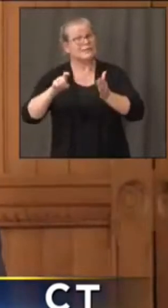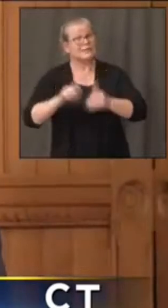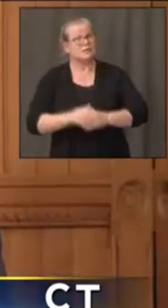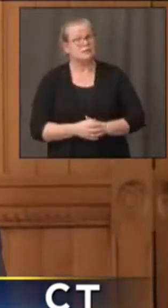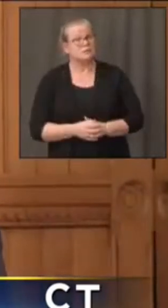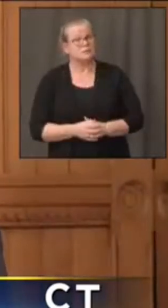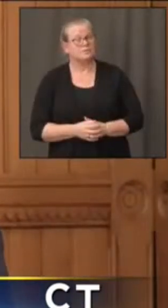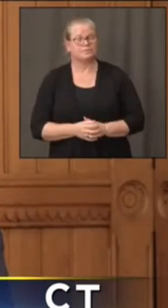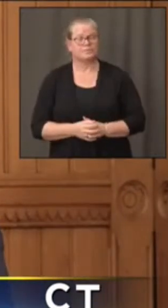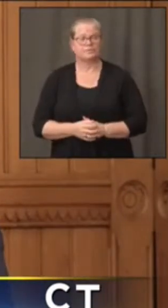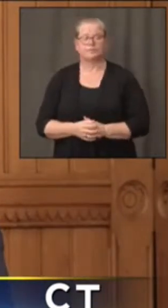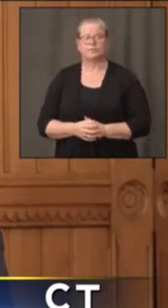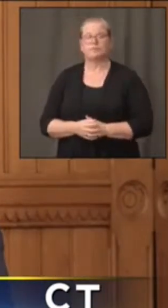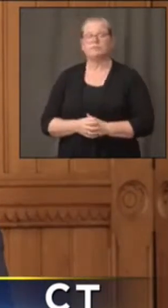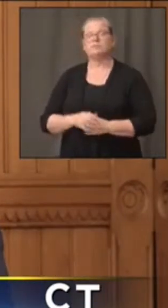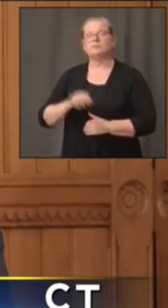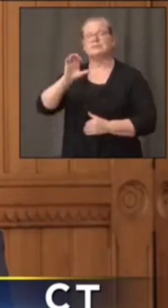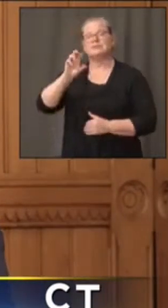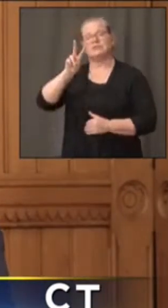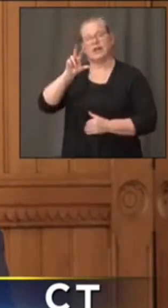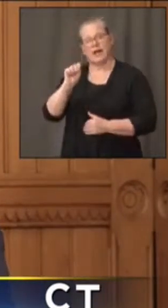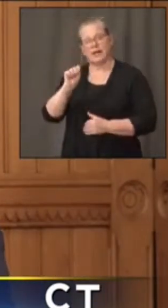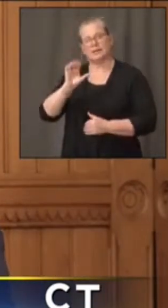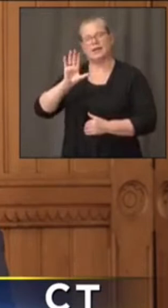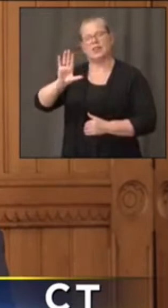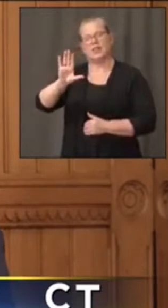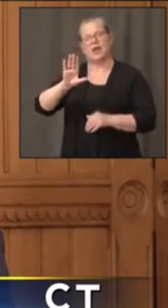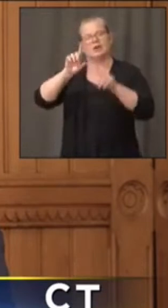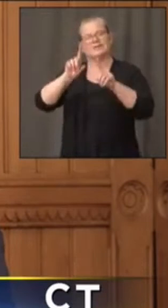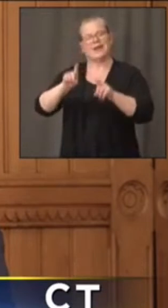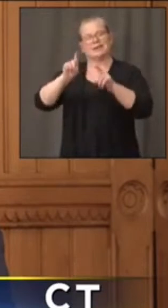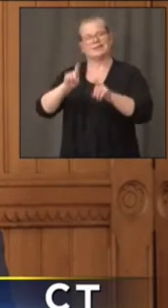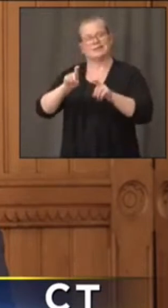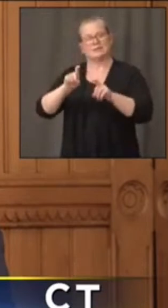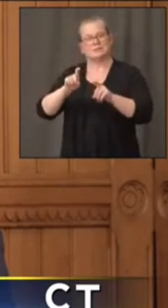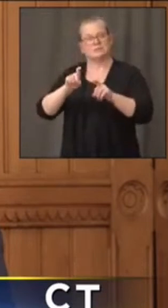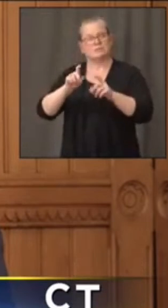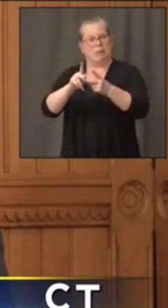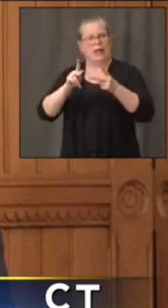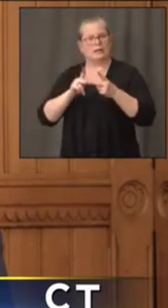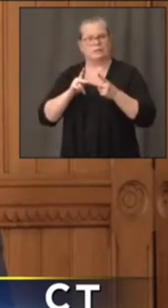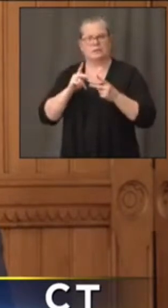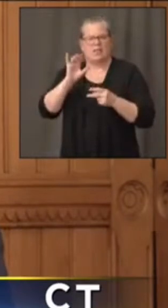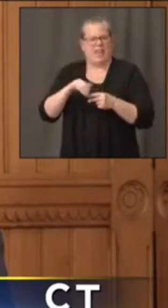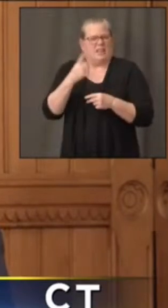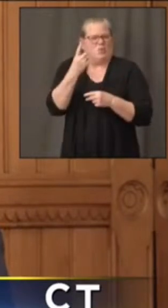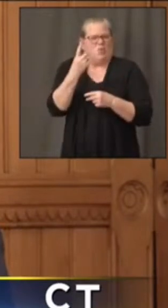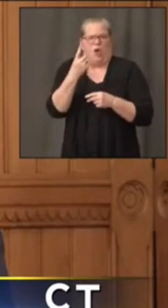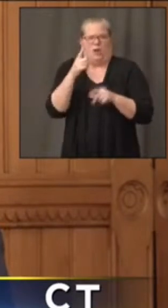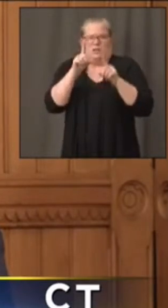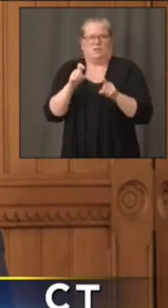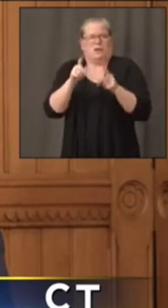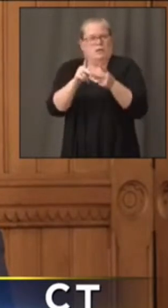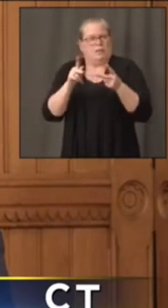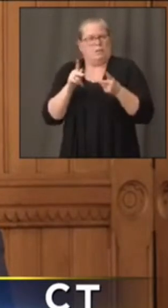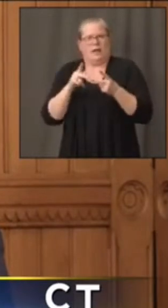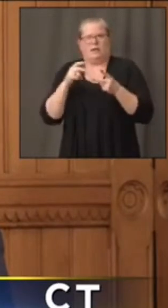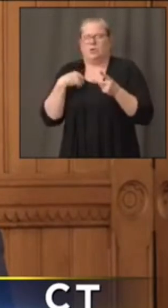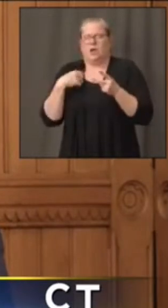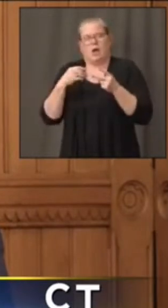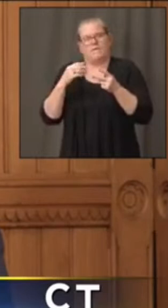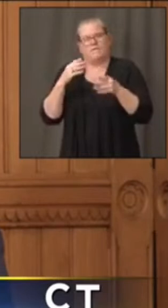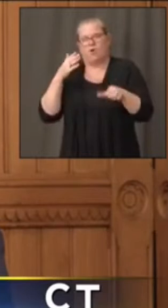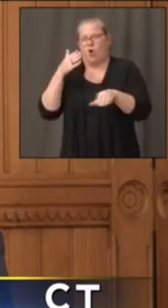their retail testing capabilities is just one of them many testing partners we have in the state so we have over a hundred and